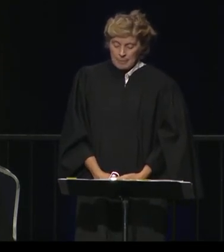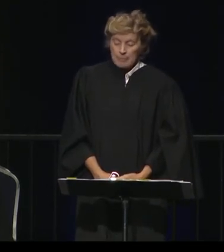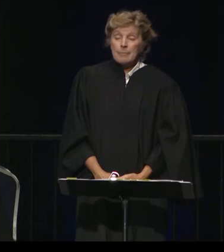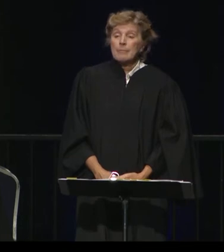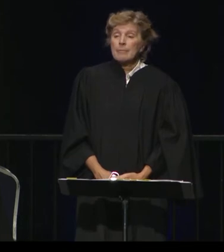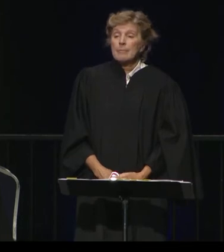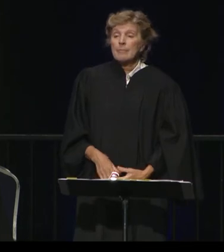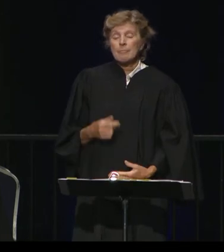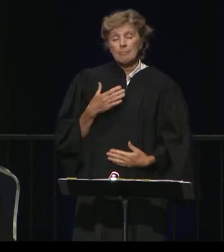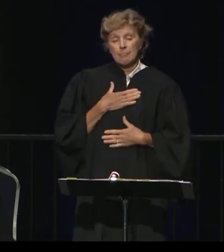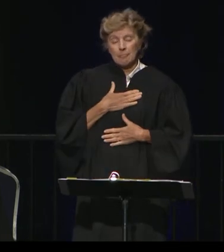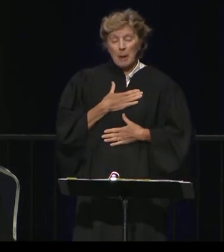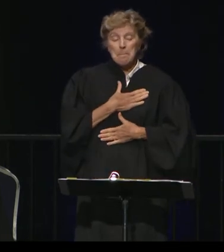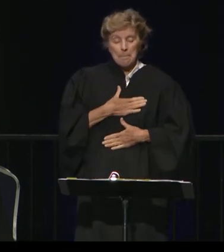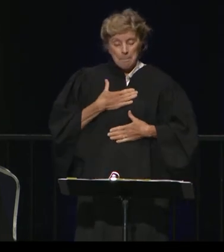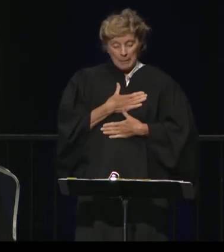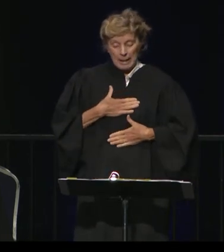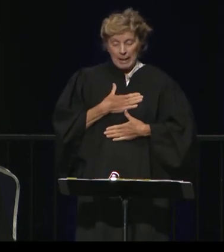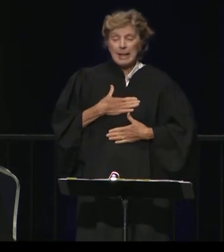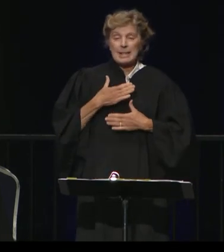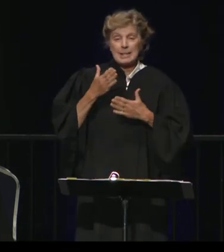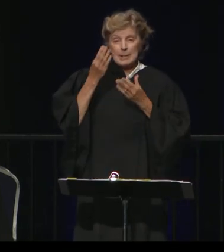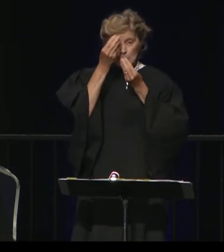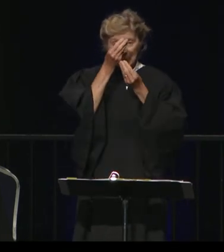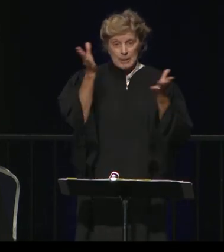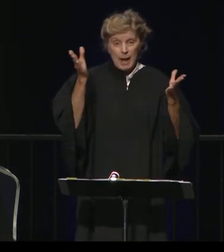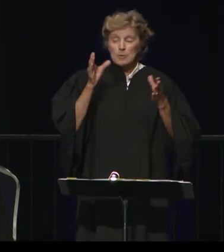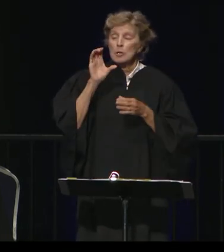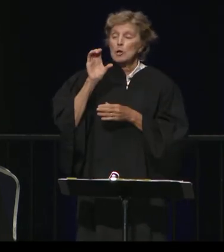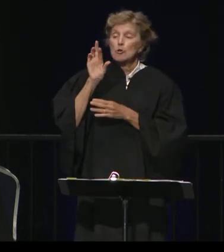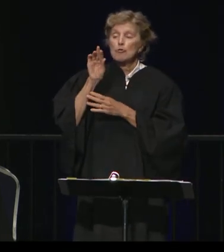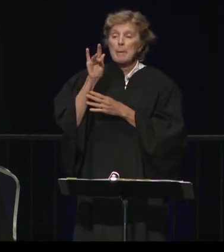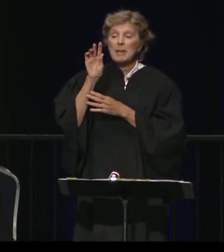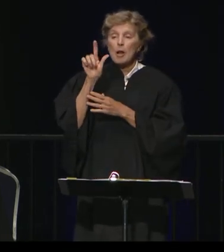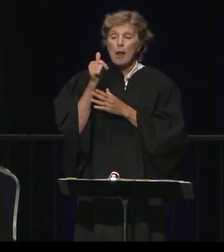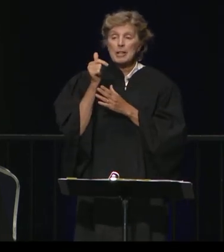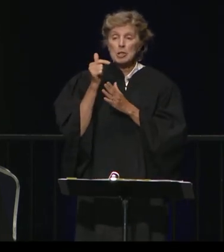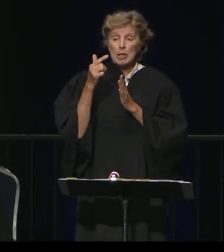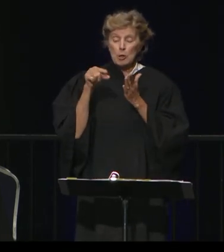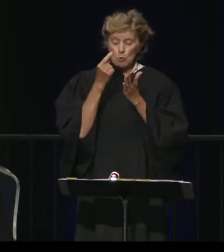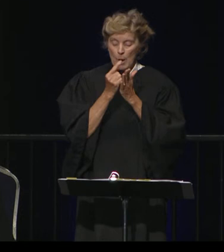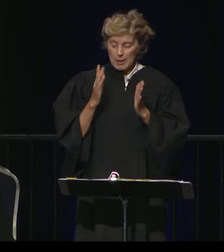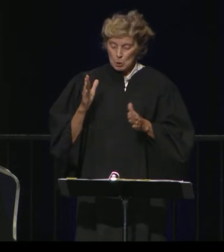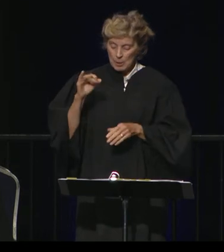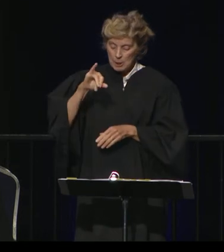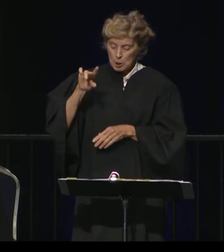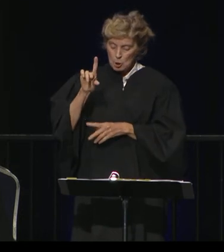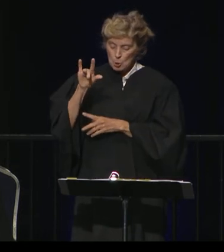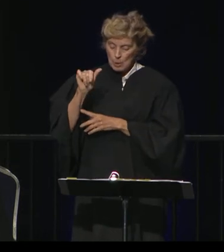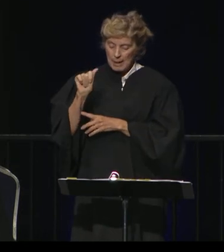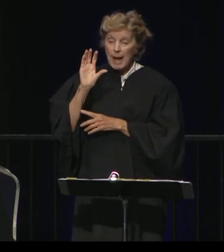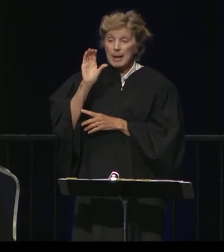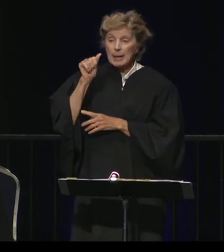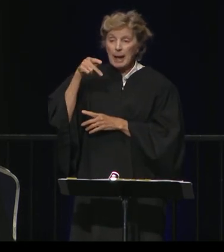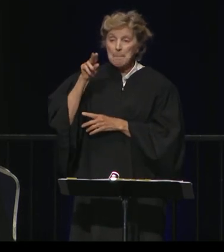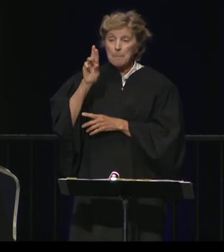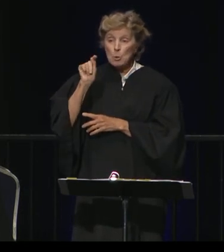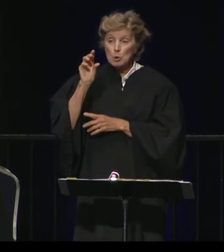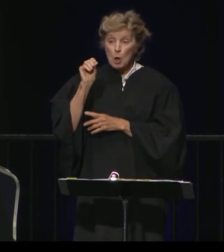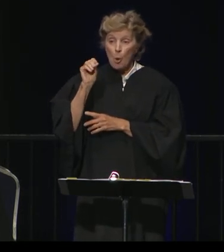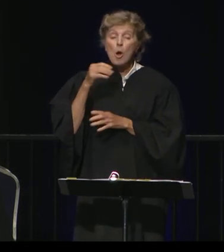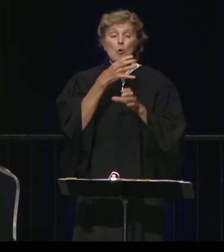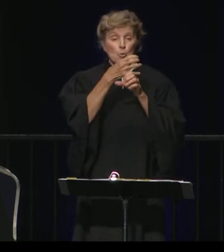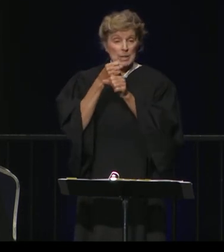I am very pleased to announce that criminology graduate Julia Caputo is the recipient of the